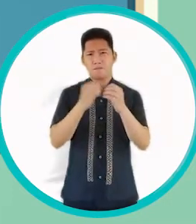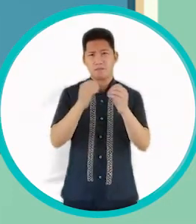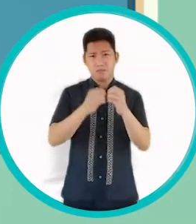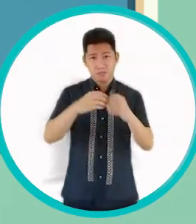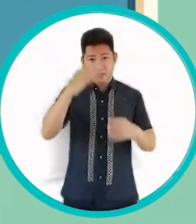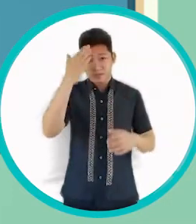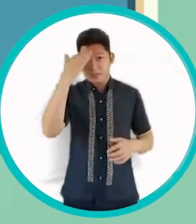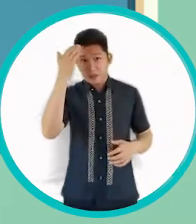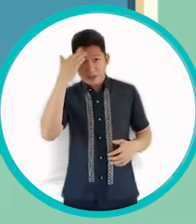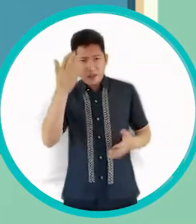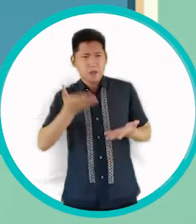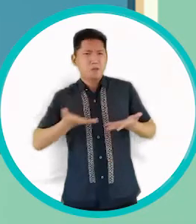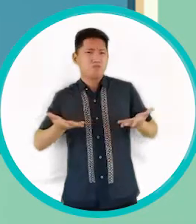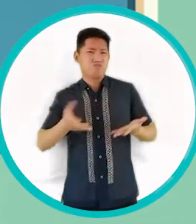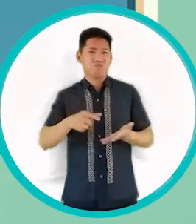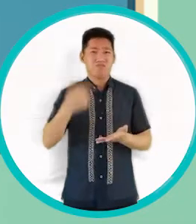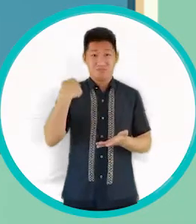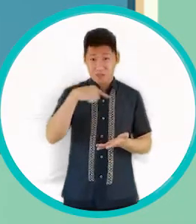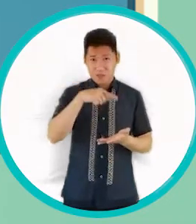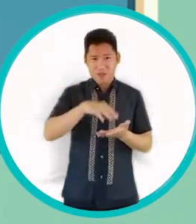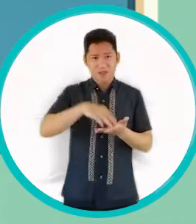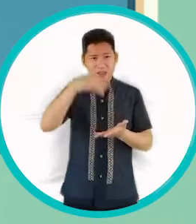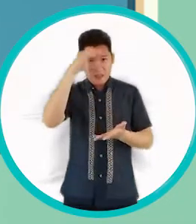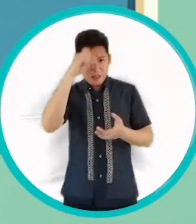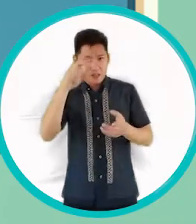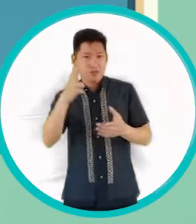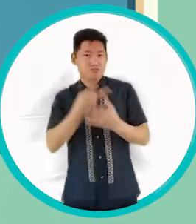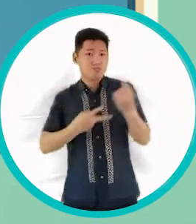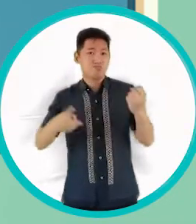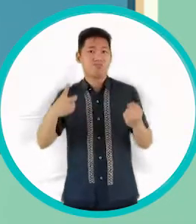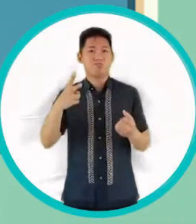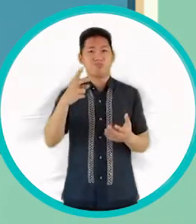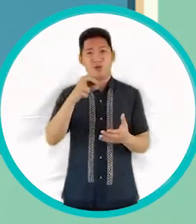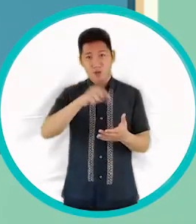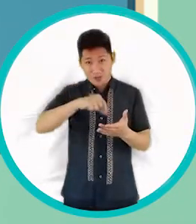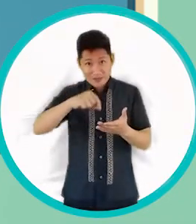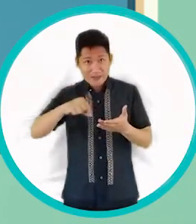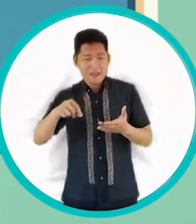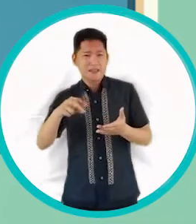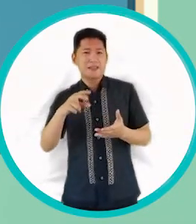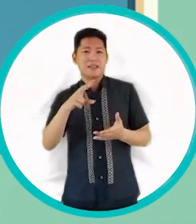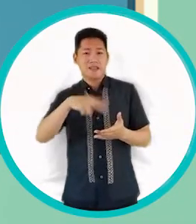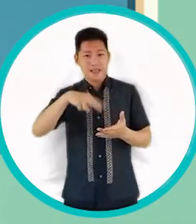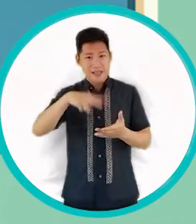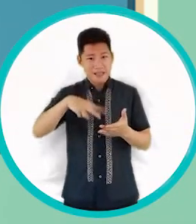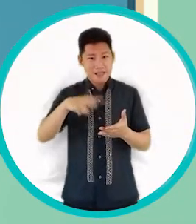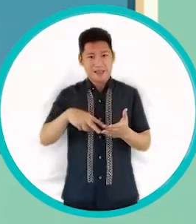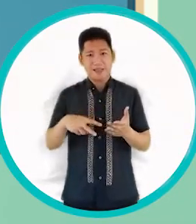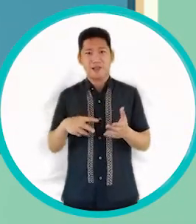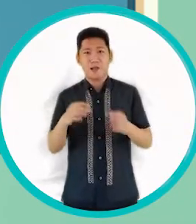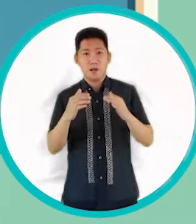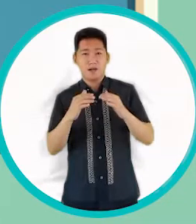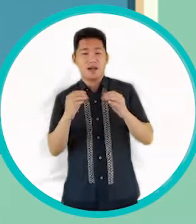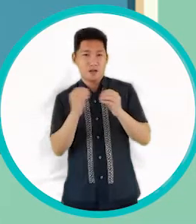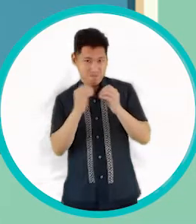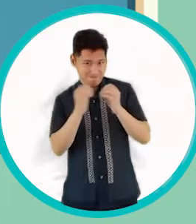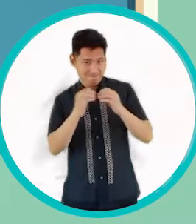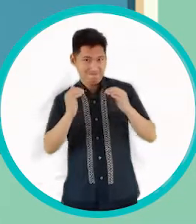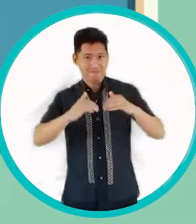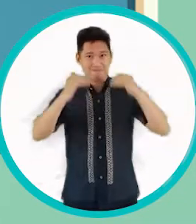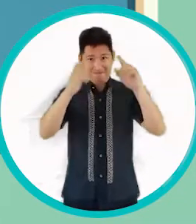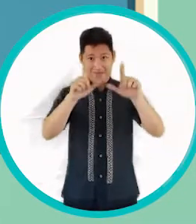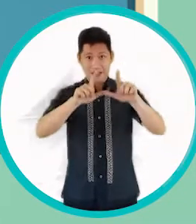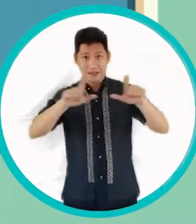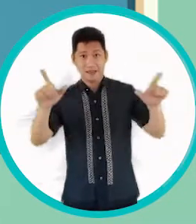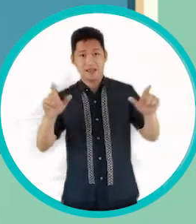ability to be more knowledgeable, where we learn to use both reading and writing in a more advanced